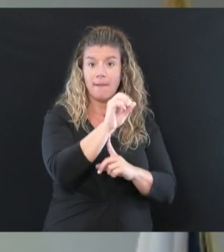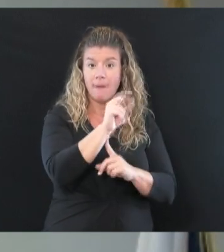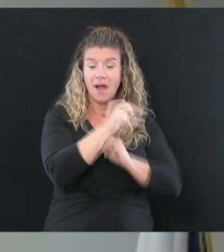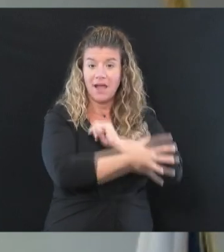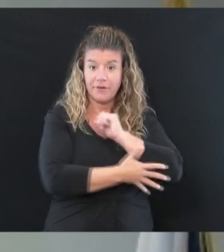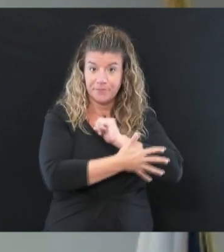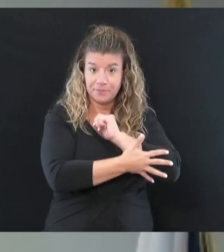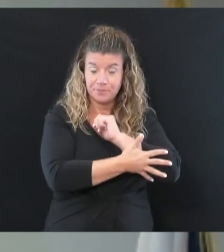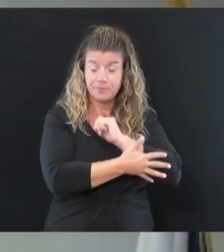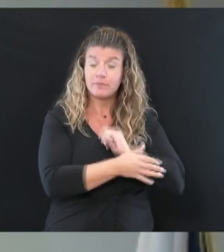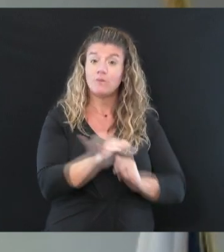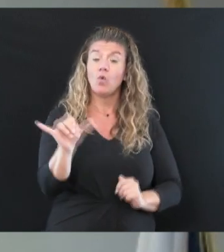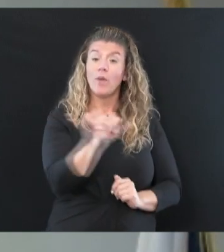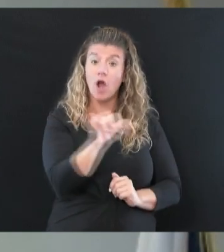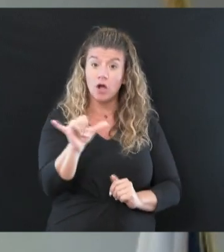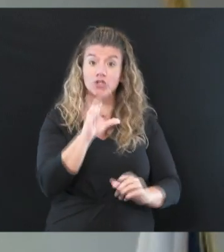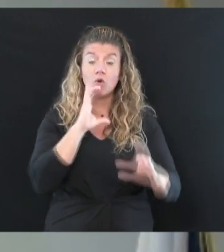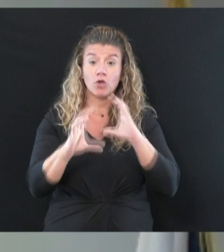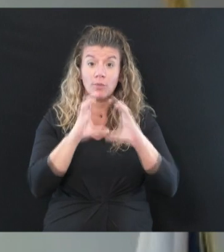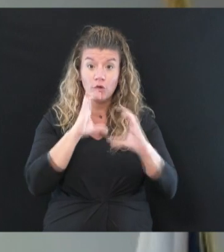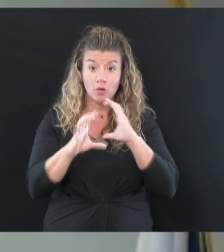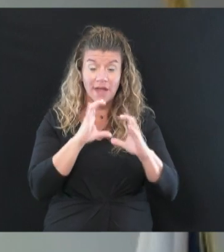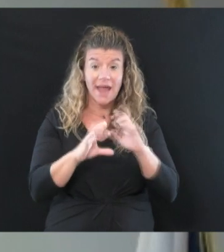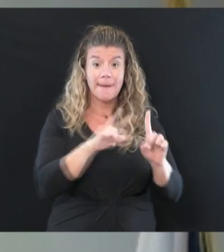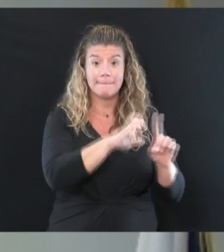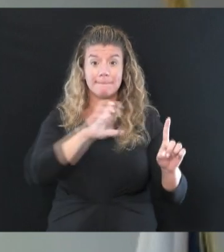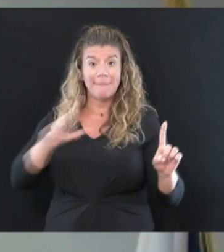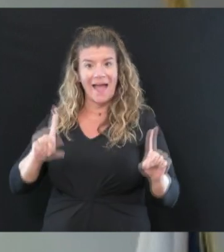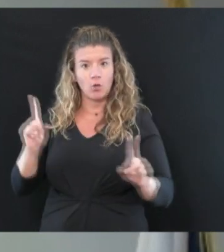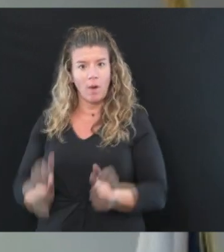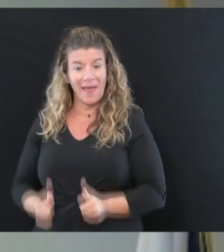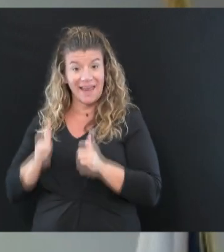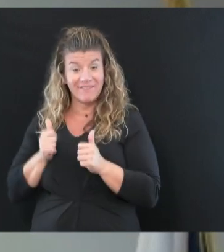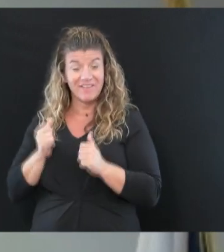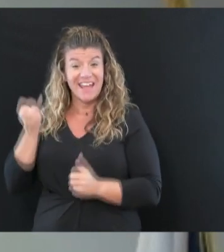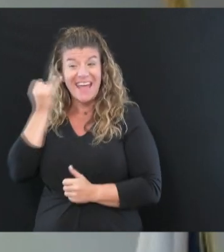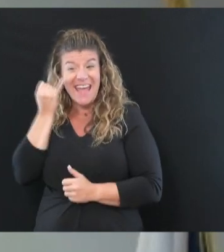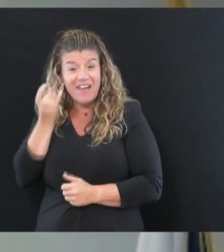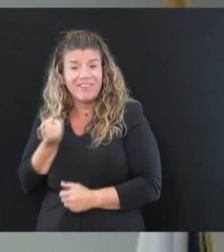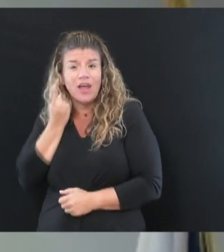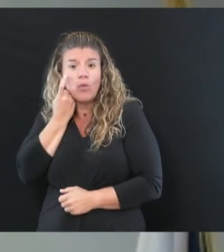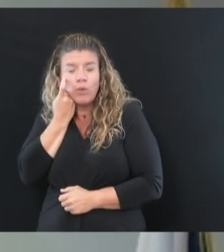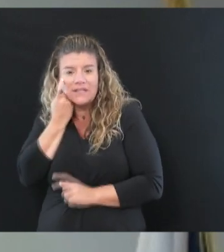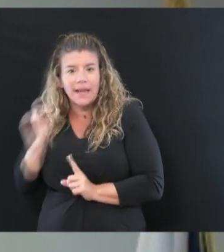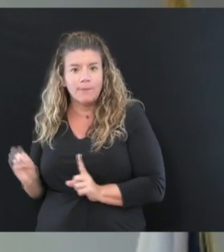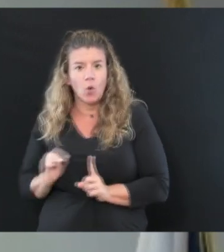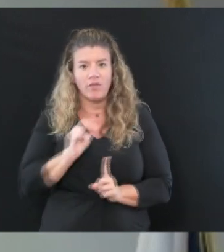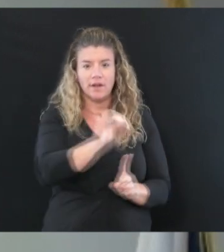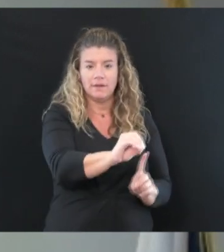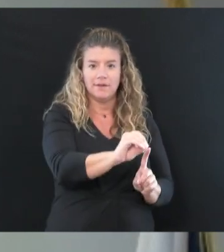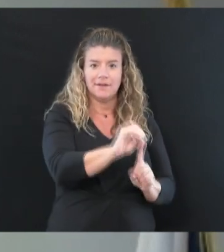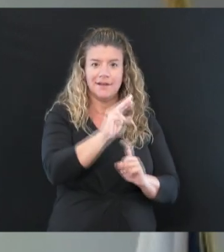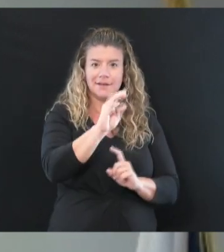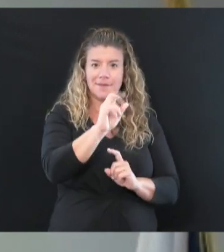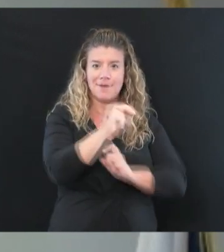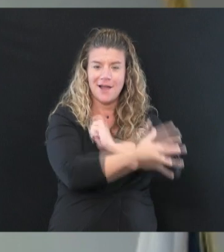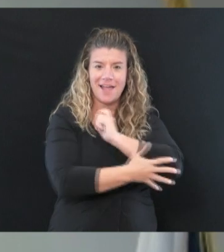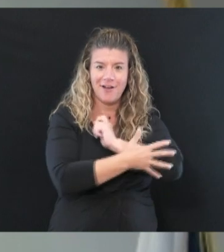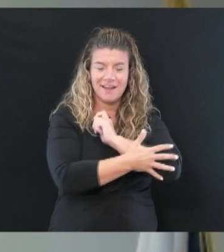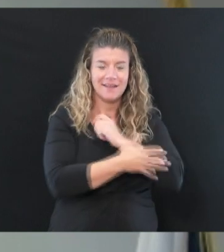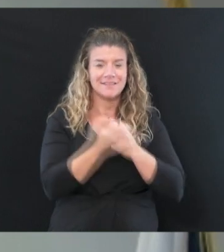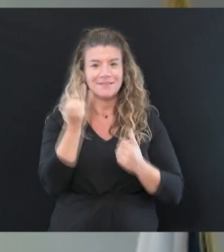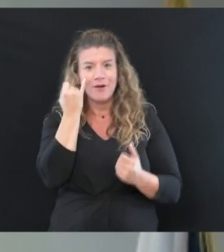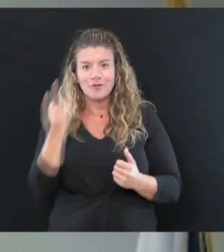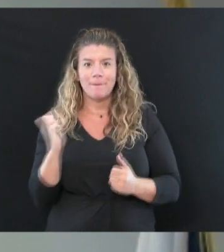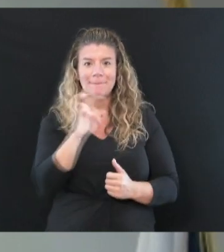also communication back to the county of residence should the student have just moved in to Mon County back to school, for